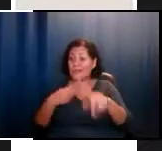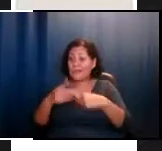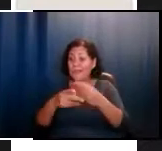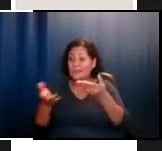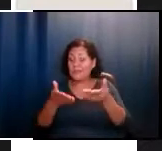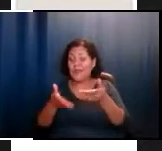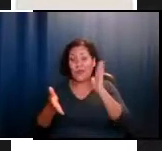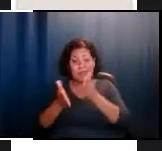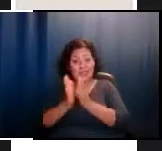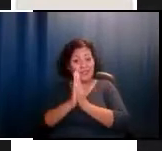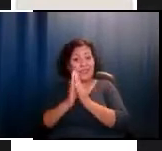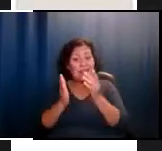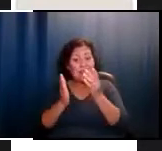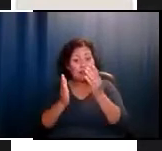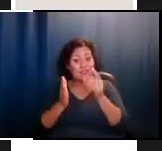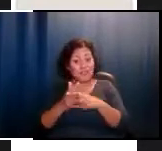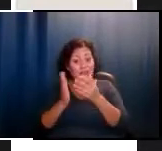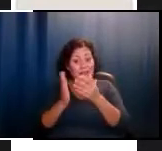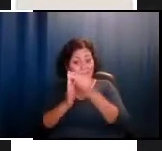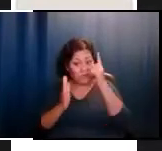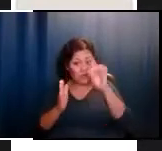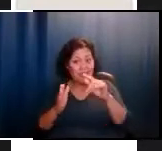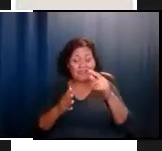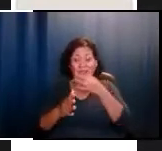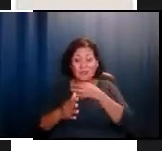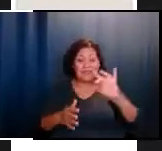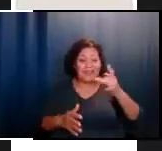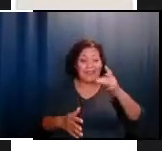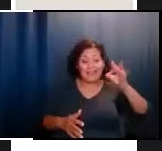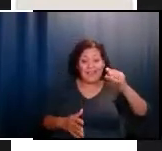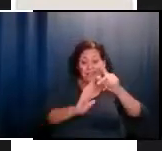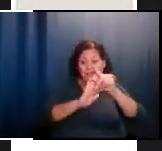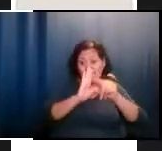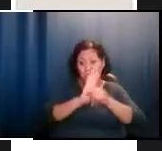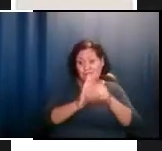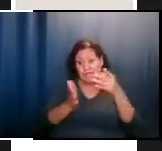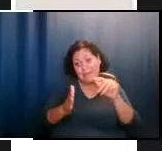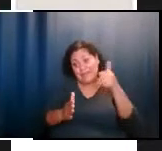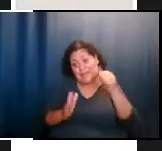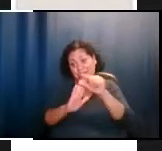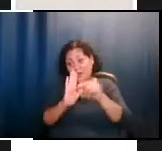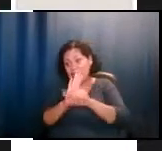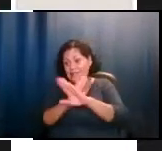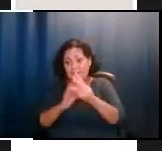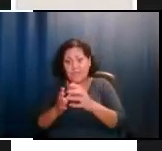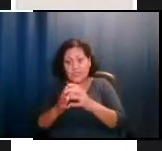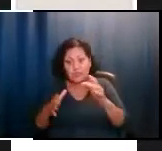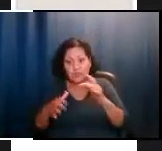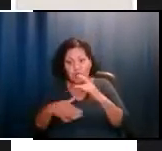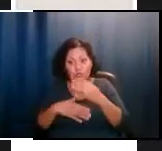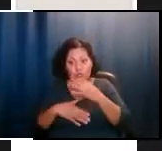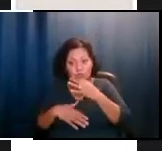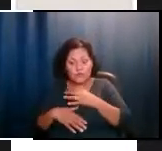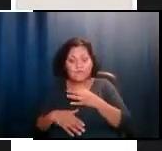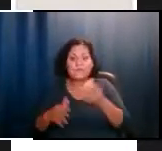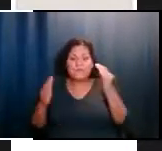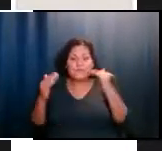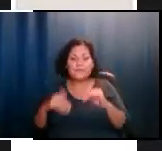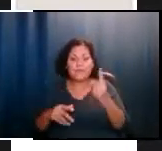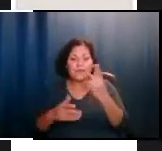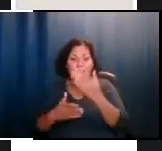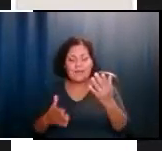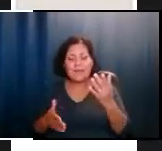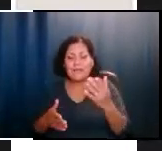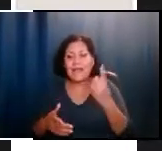those as early as 8th grade, 9th grade, 10th grade. It's never too early. One of the things that every